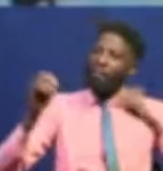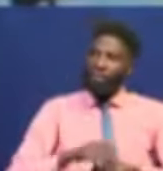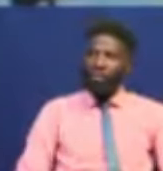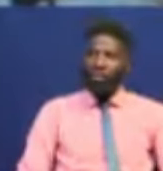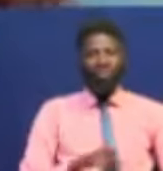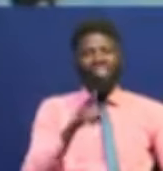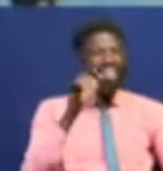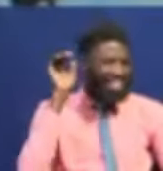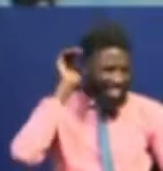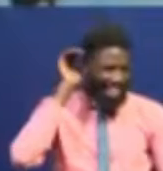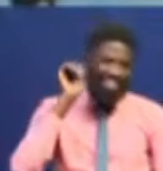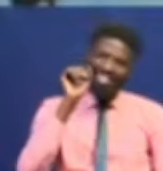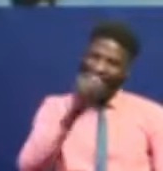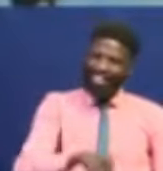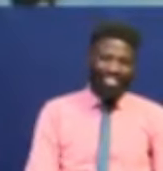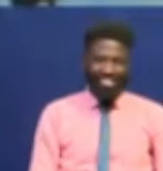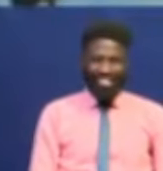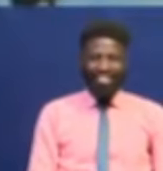them